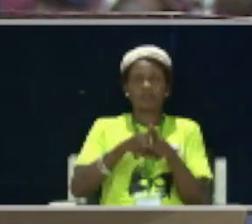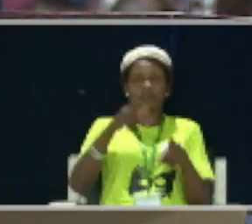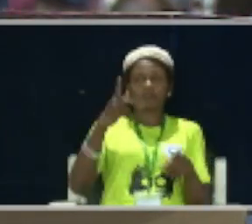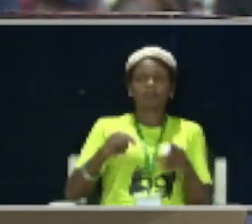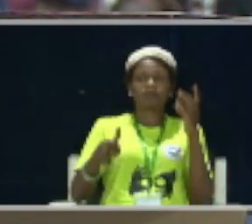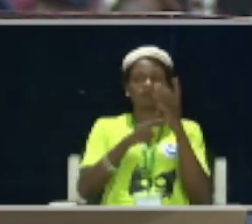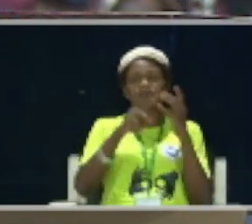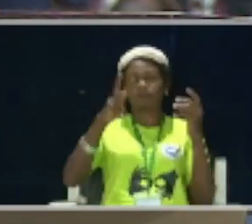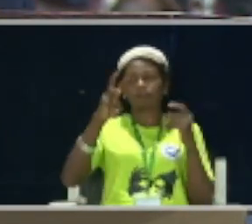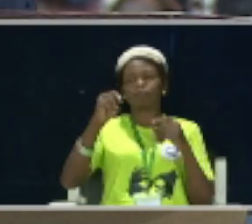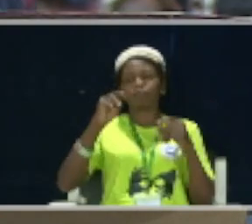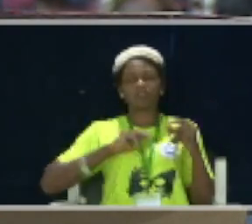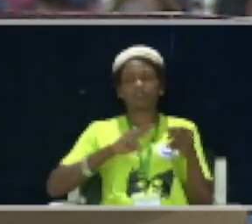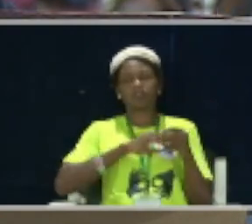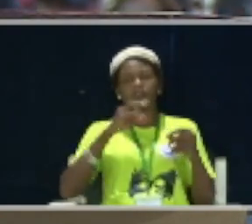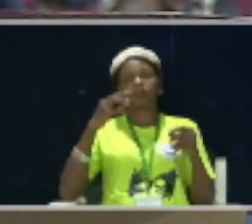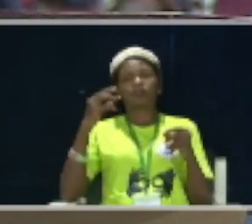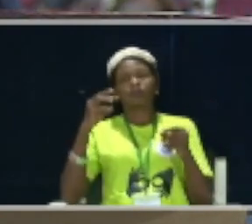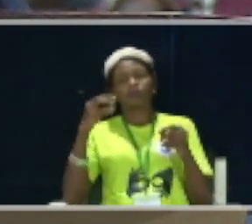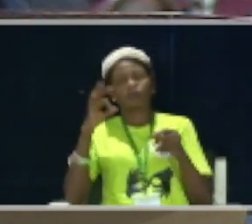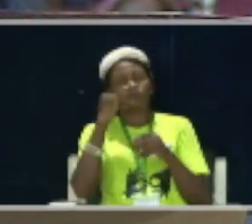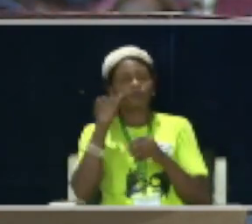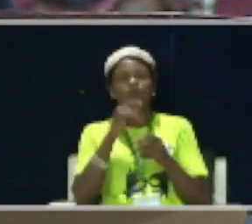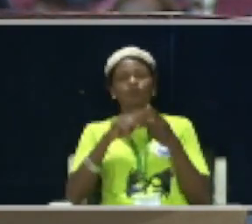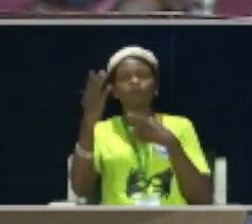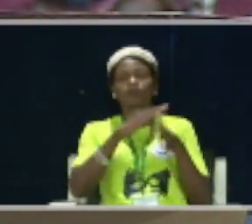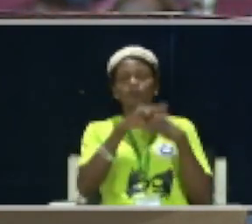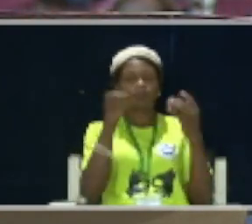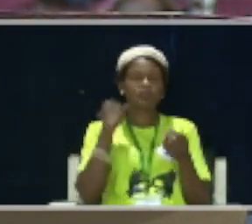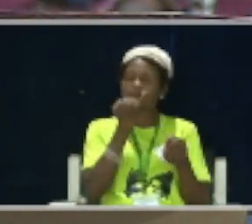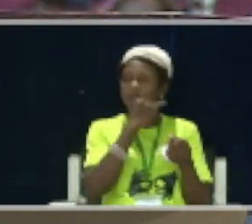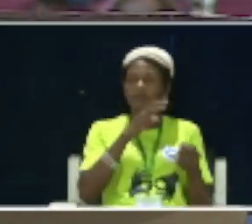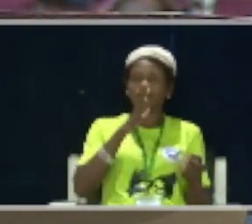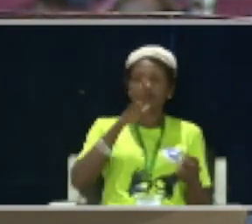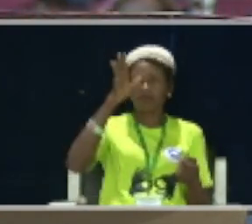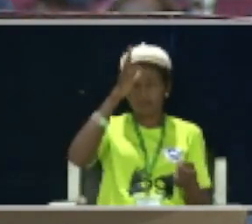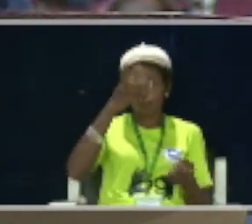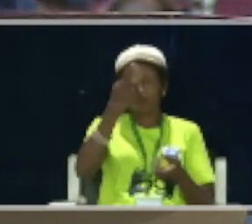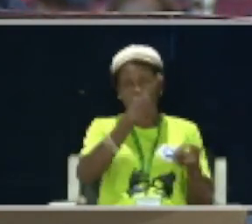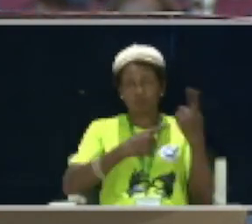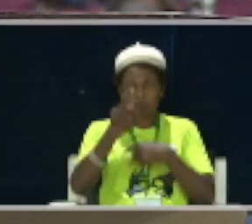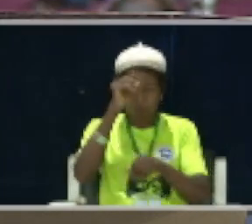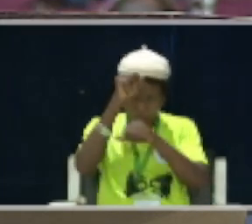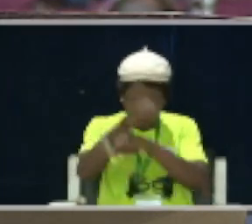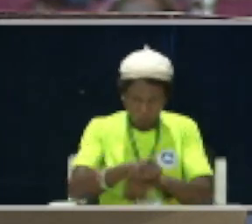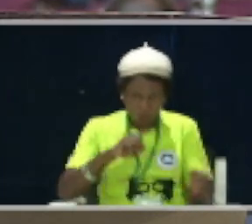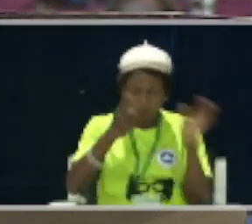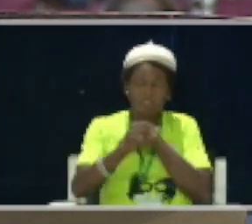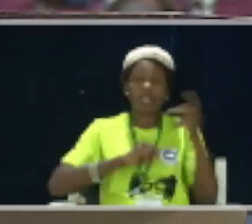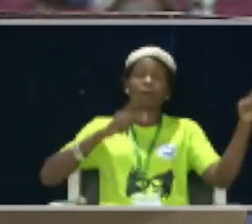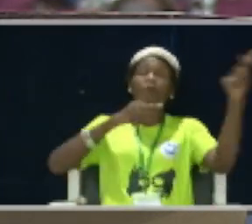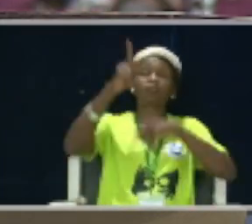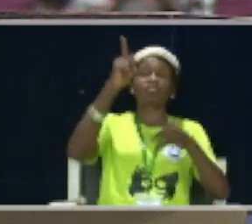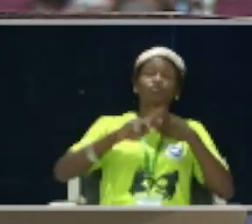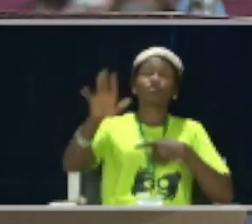empire to which all Israel, his father, his mothers, everybody came to bow. Today I prophesy to